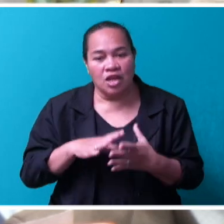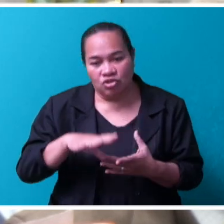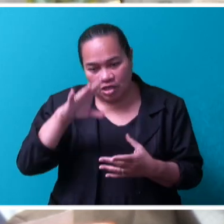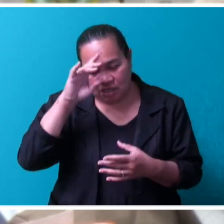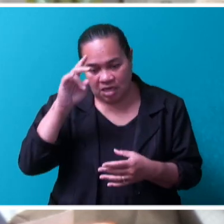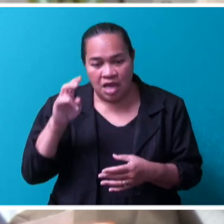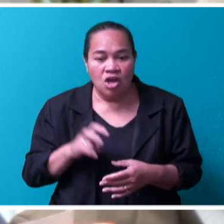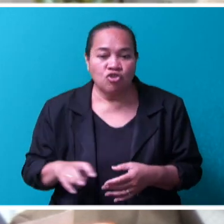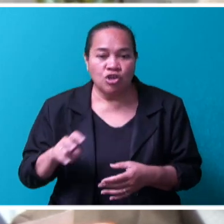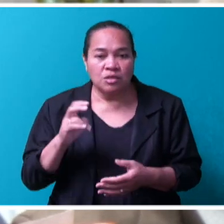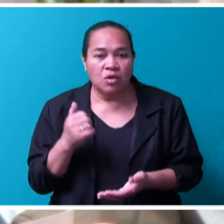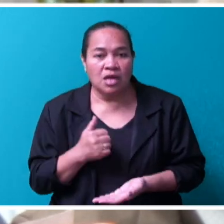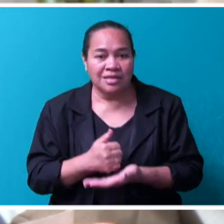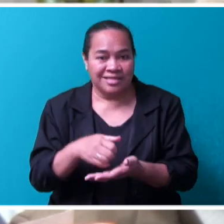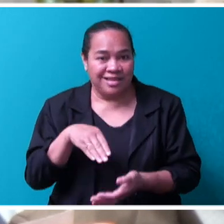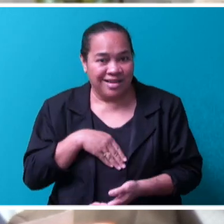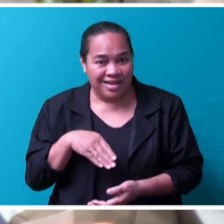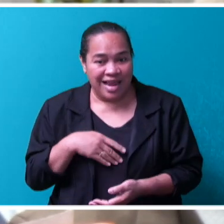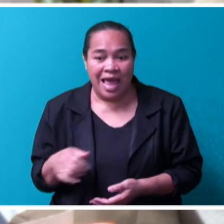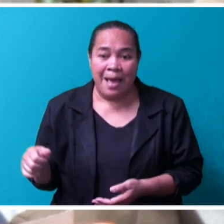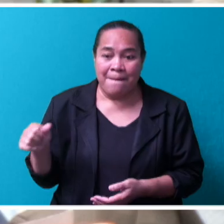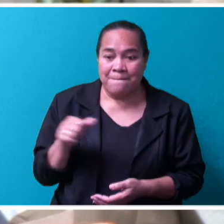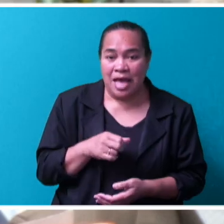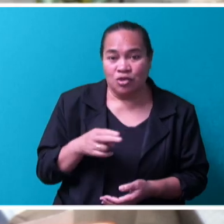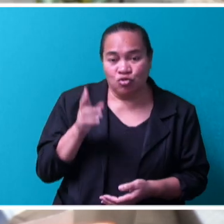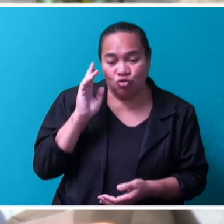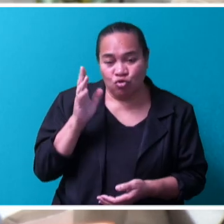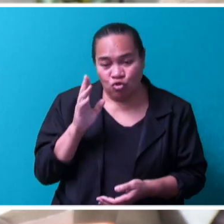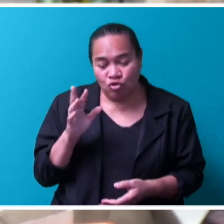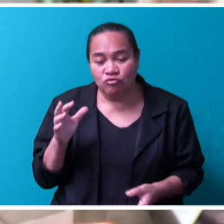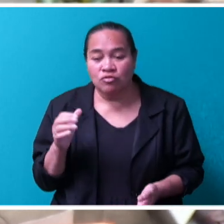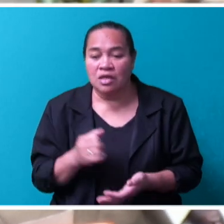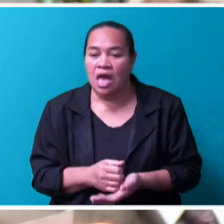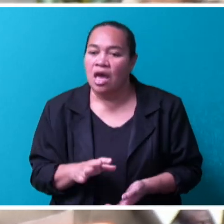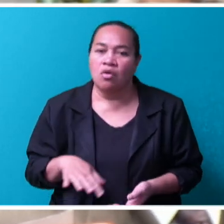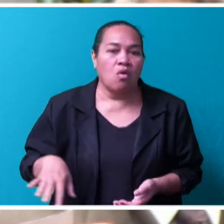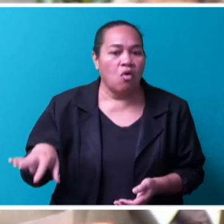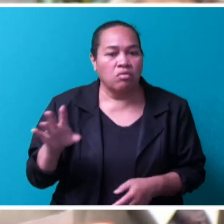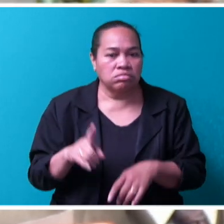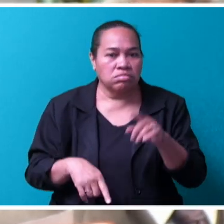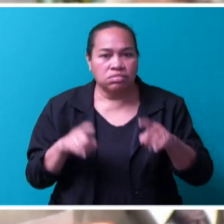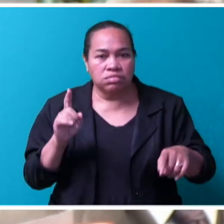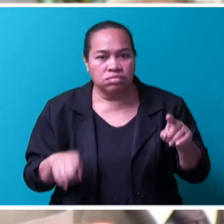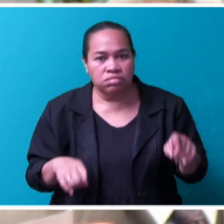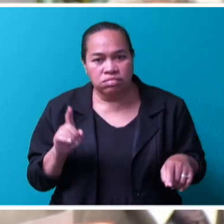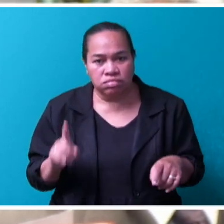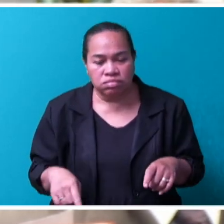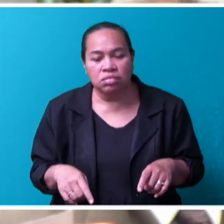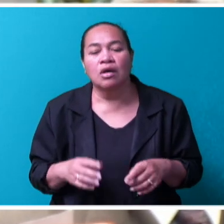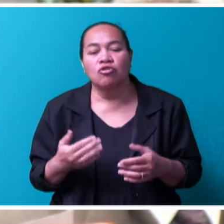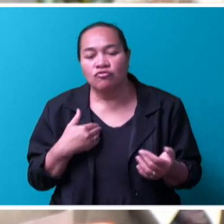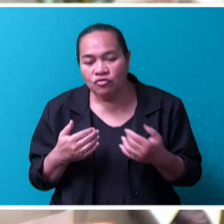assistance, back-to-school assistance, and higher education institutions. This investment will